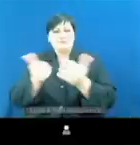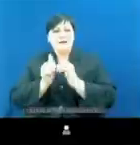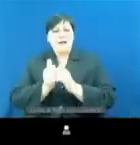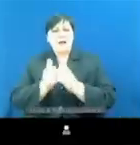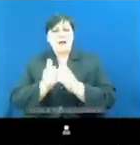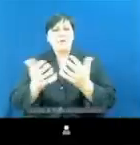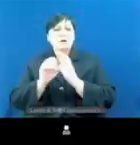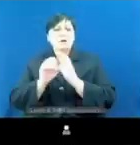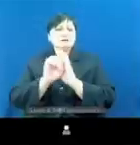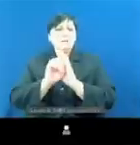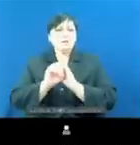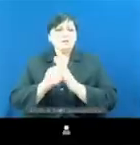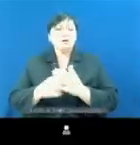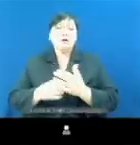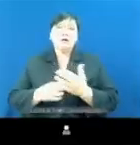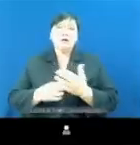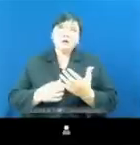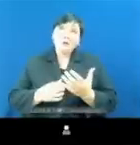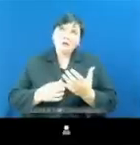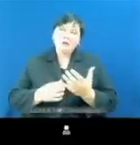Probably.